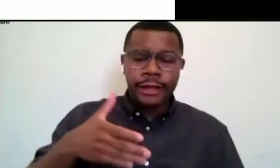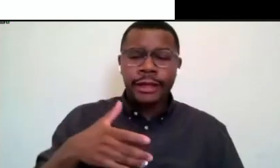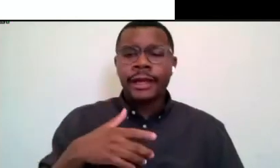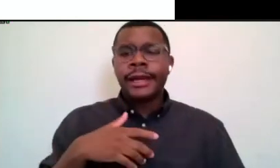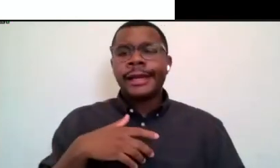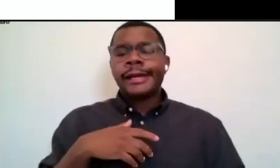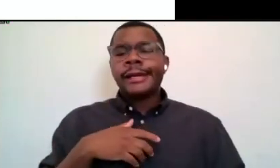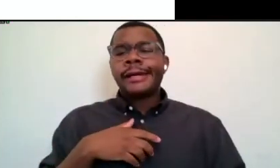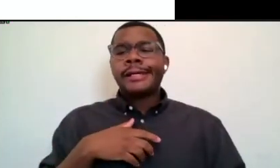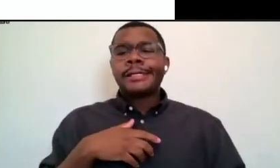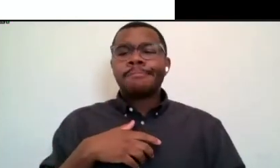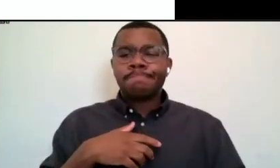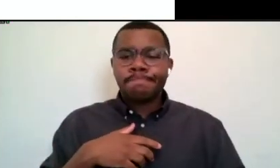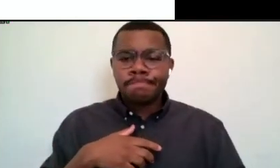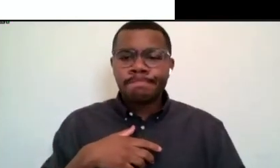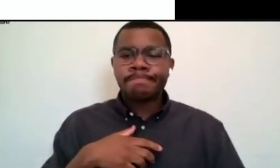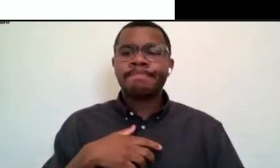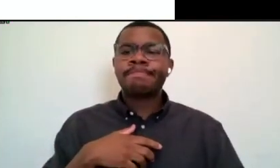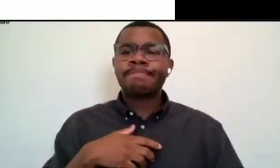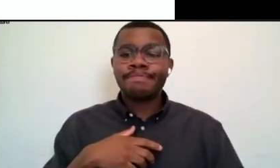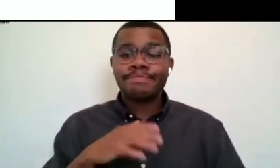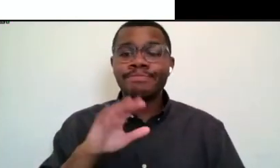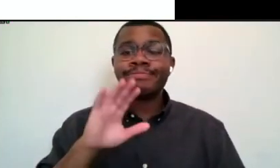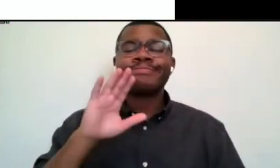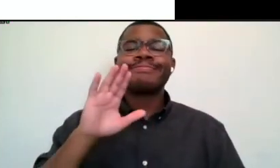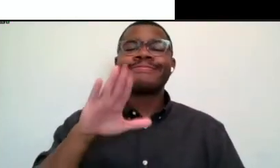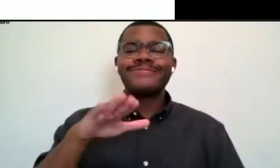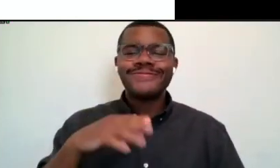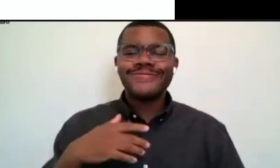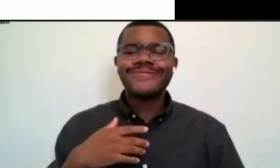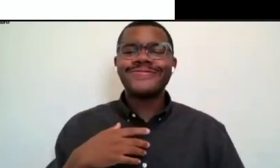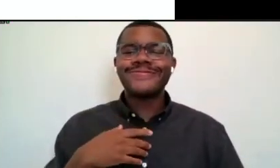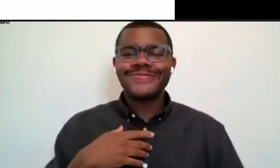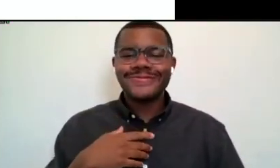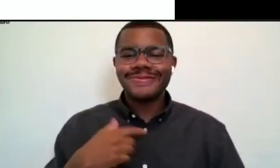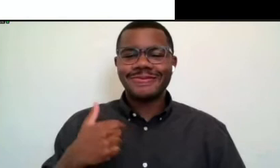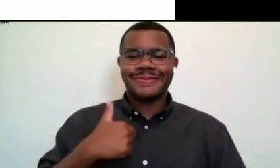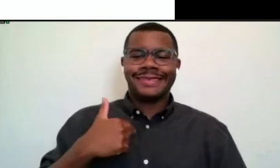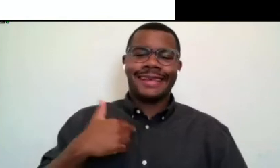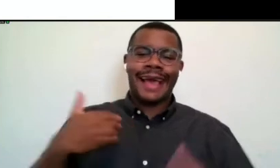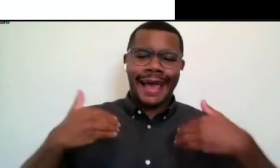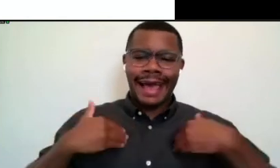but I have an amazing 10-year-old who is